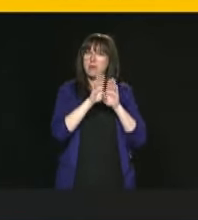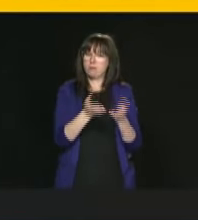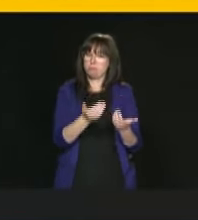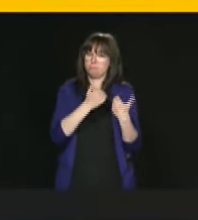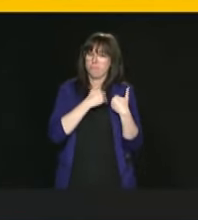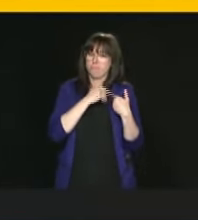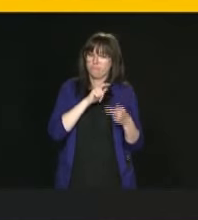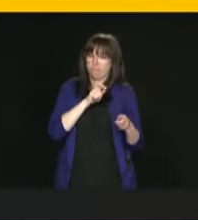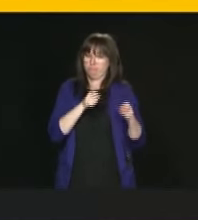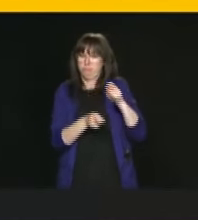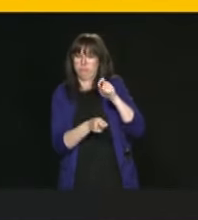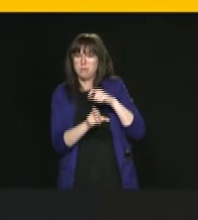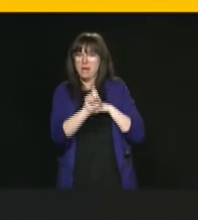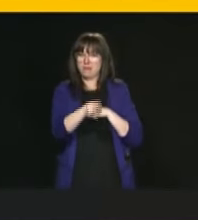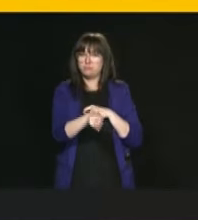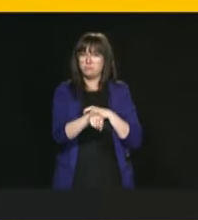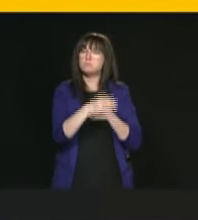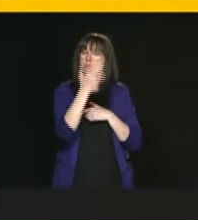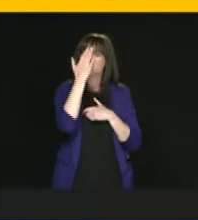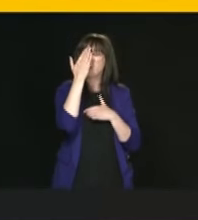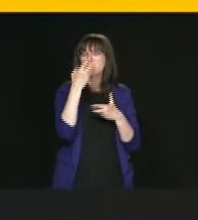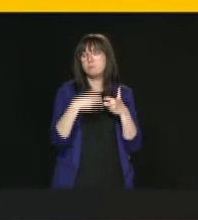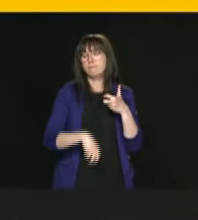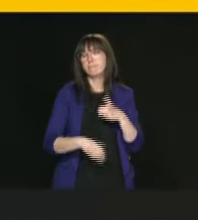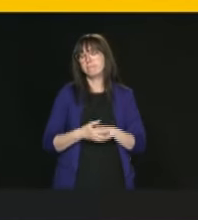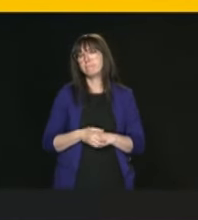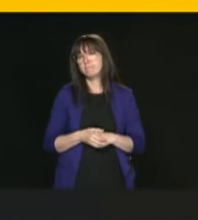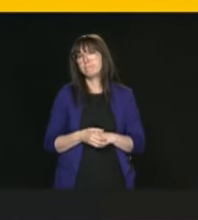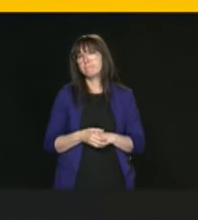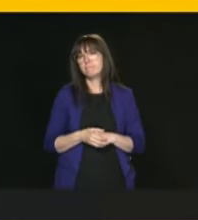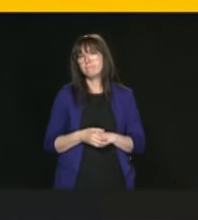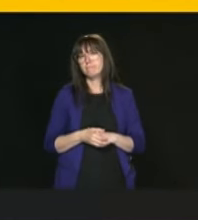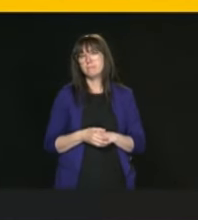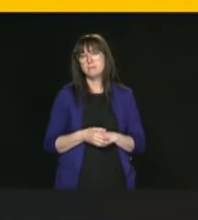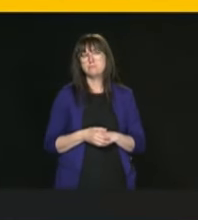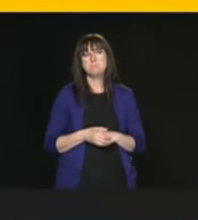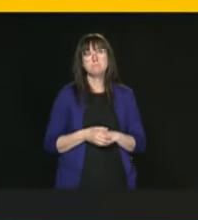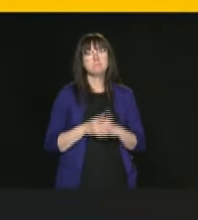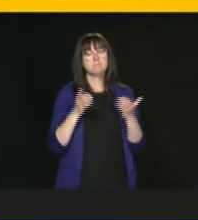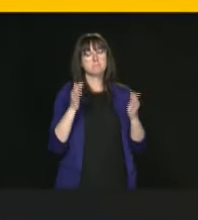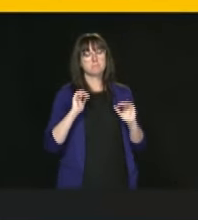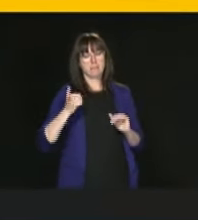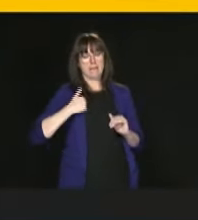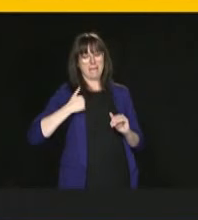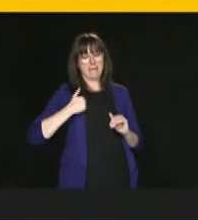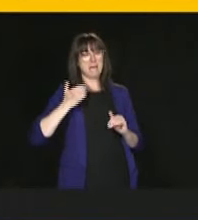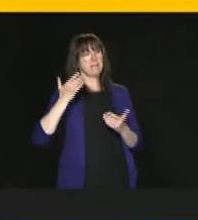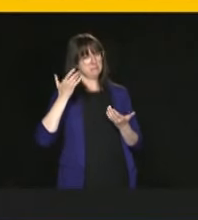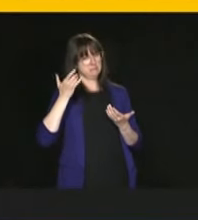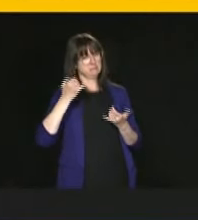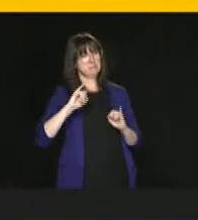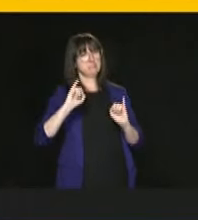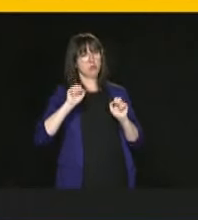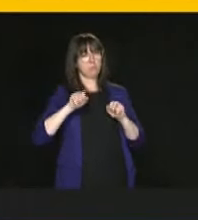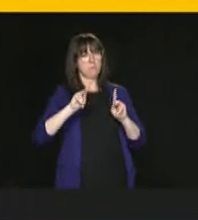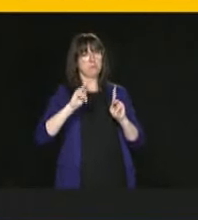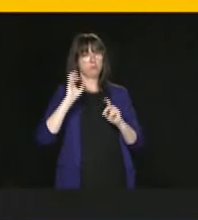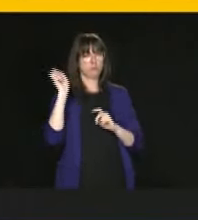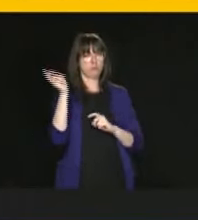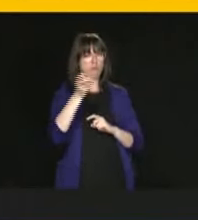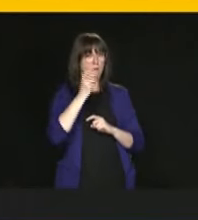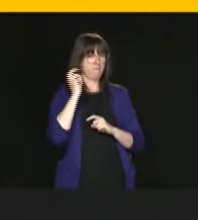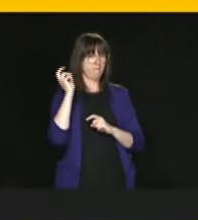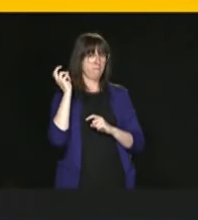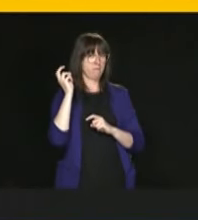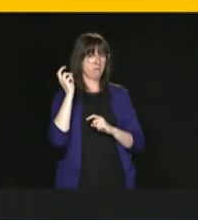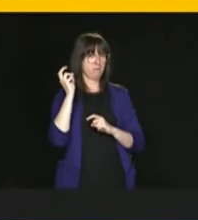to do. And Canadians now are still allowed to travel between cities, between